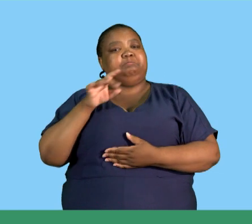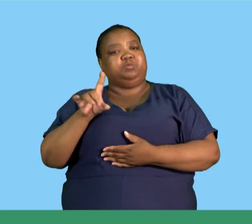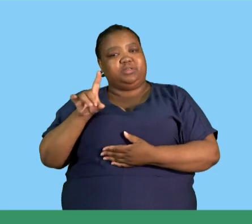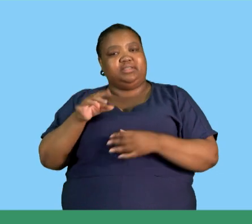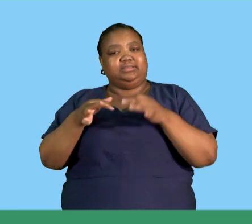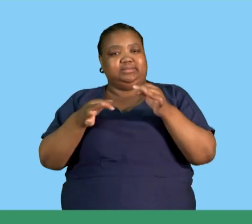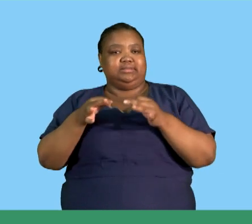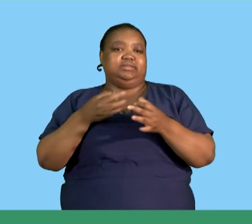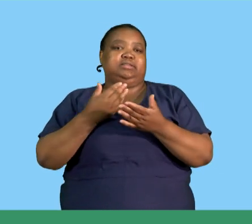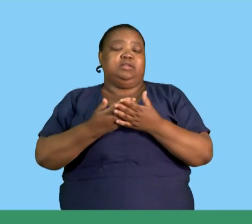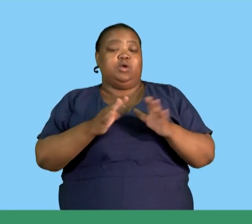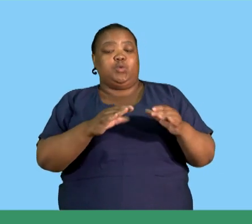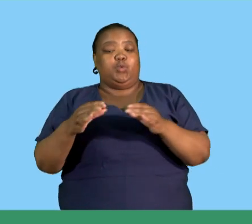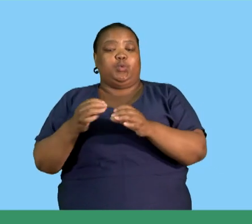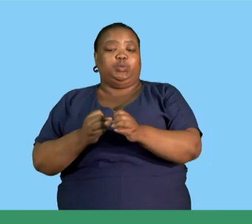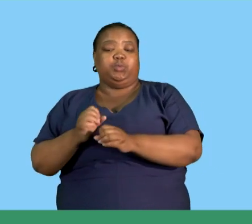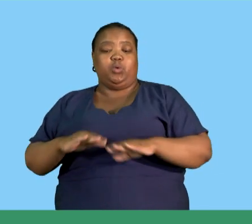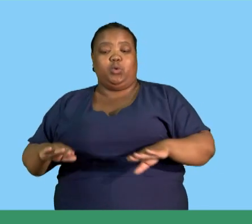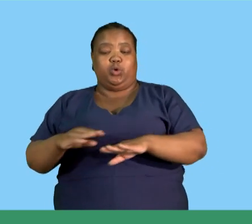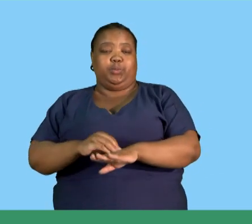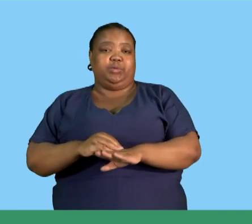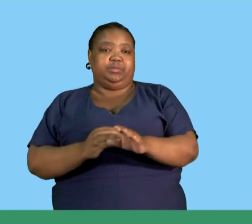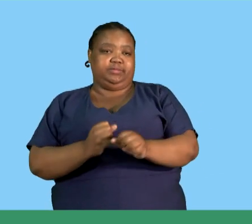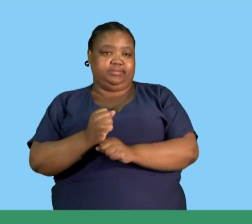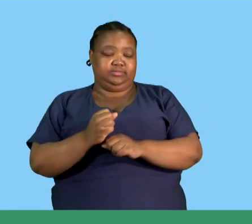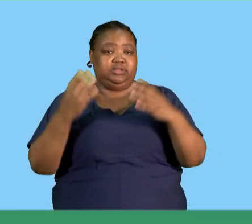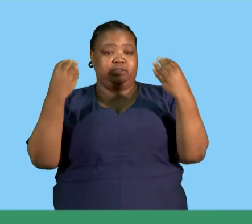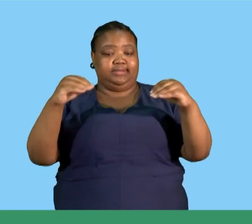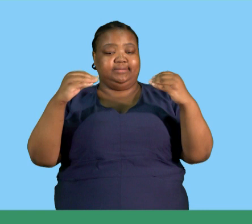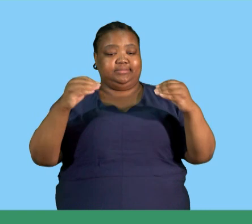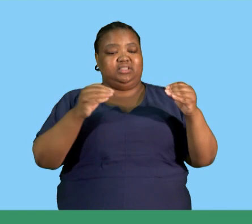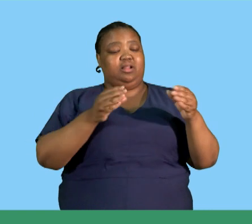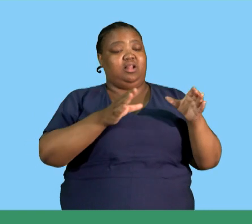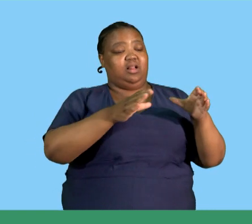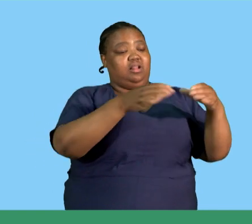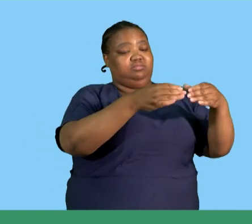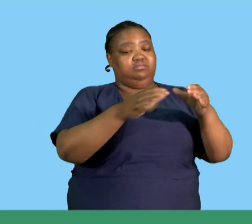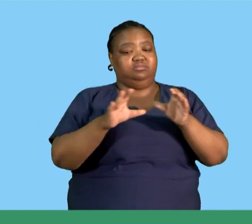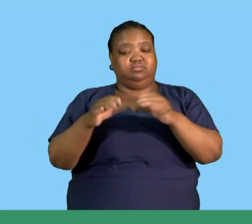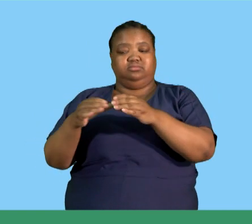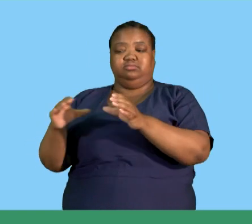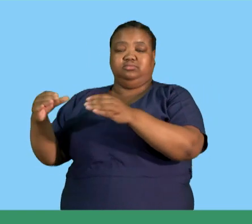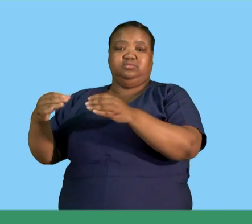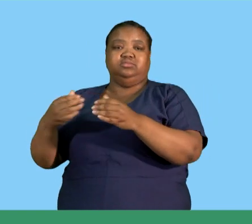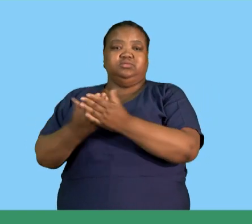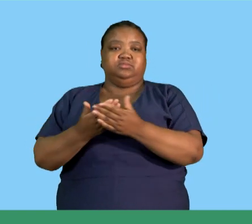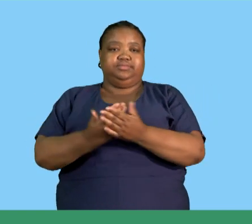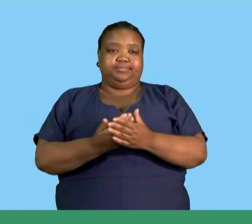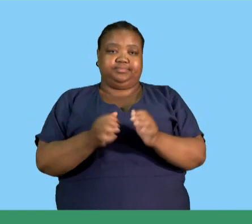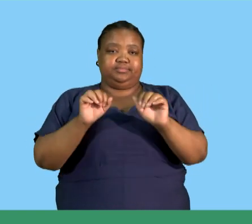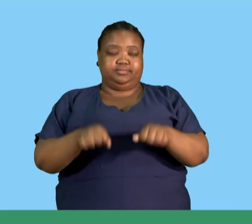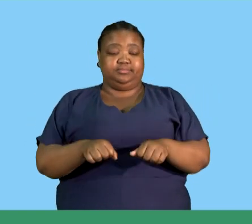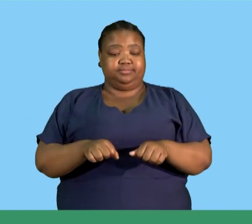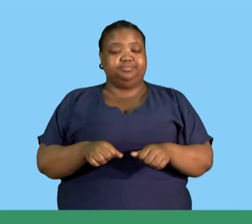same problem. The business must divide employees into smaller groups. That's what I just said now. Then we're going